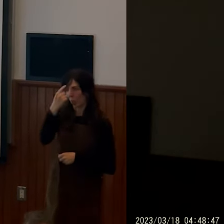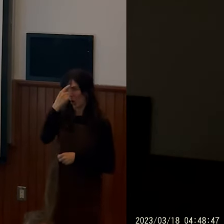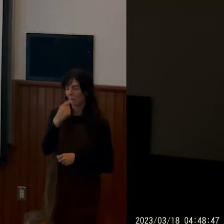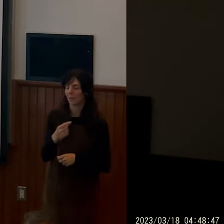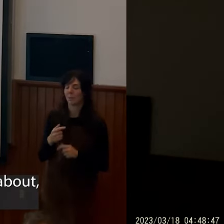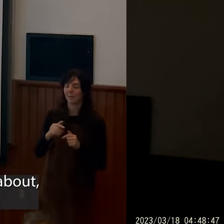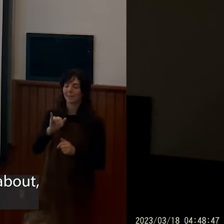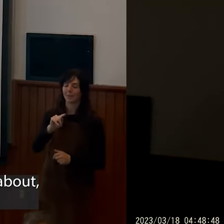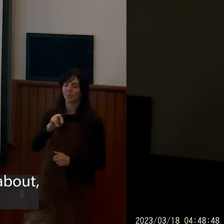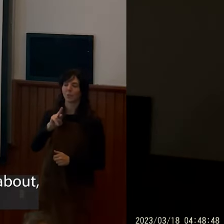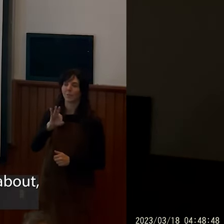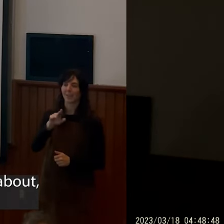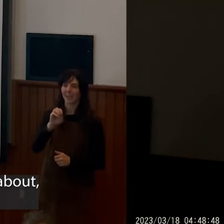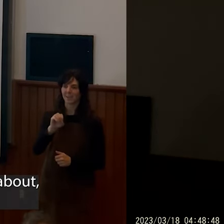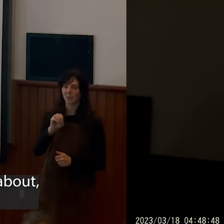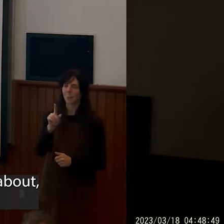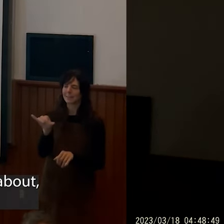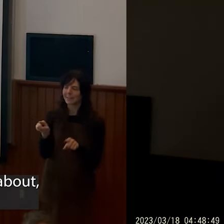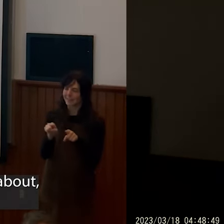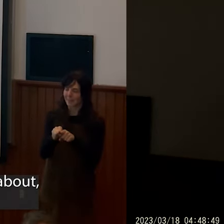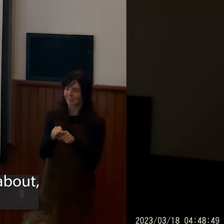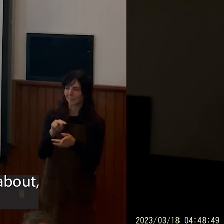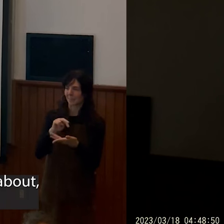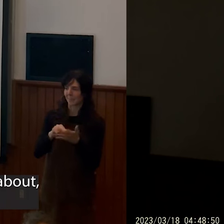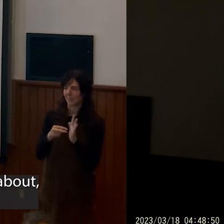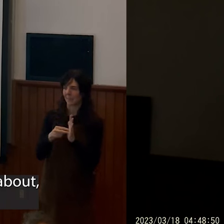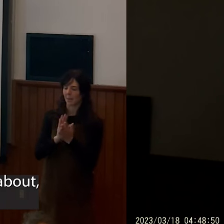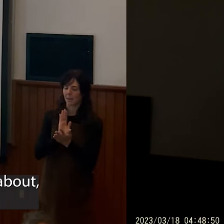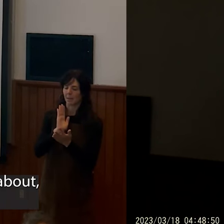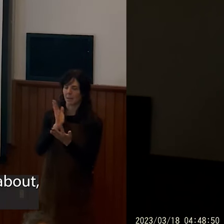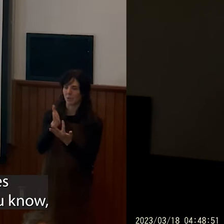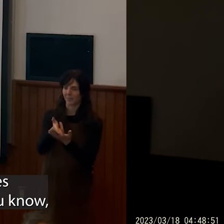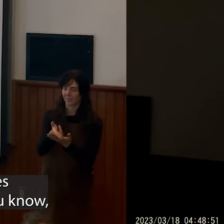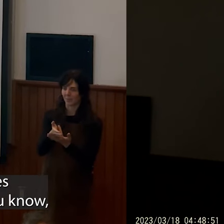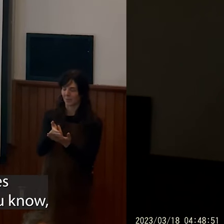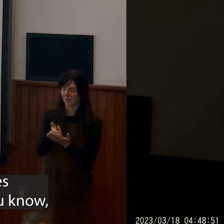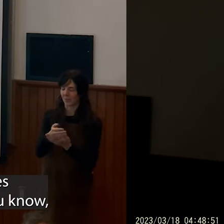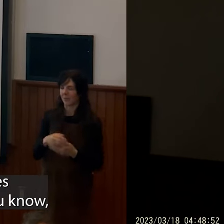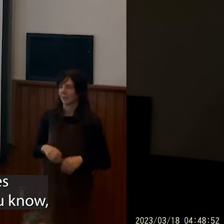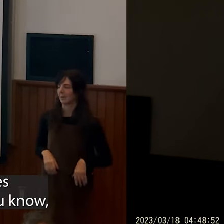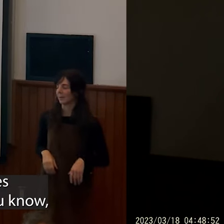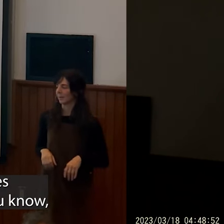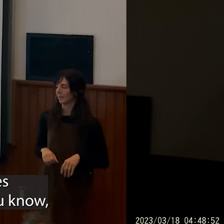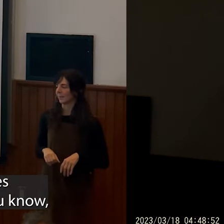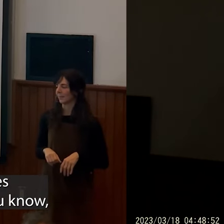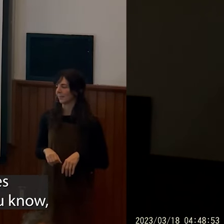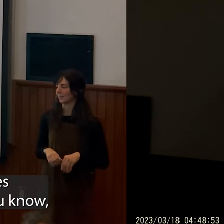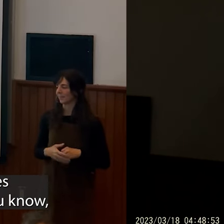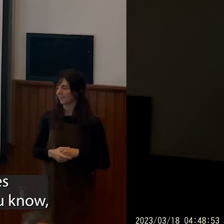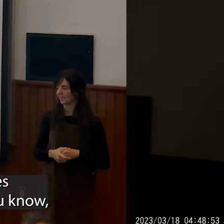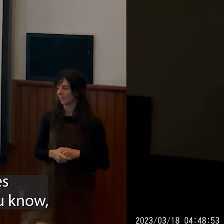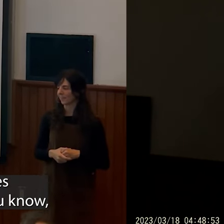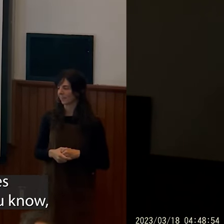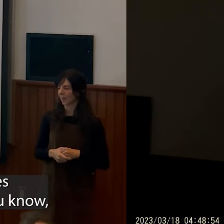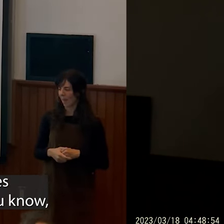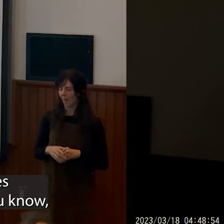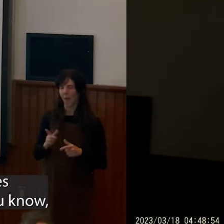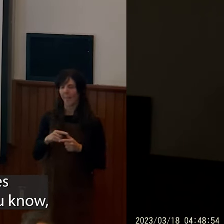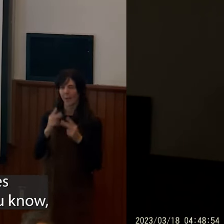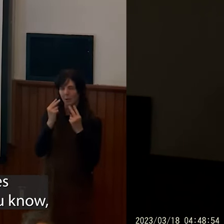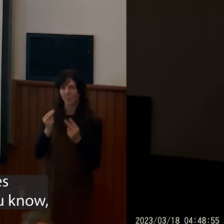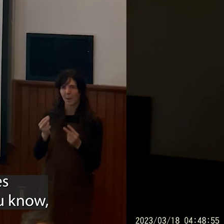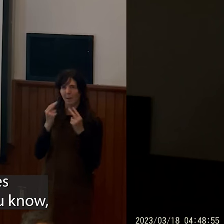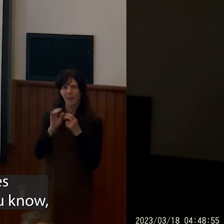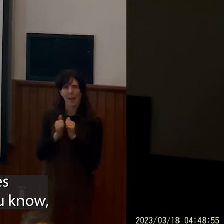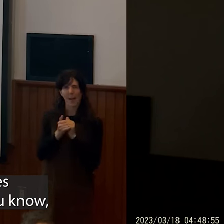intervention. The other thing I think, I always think about, why did I concede? This was very early in the 90s, and